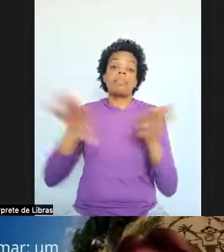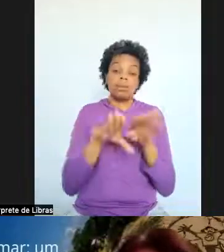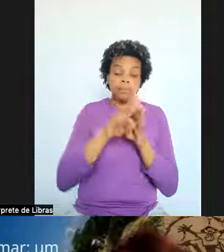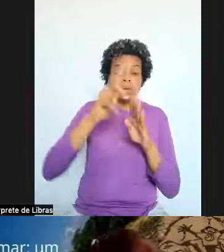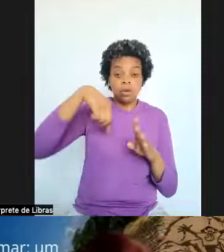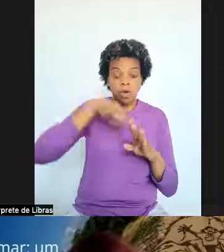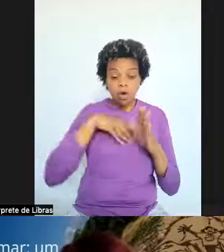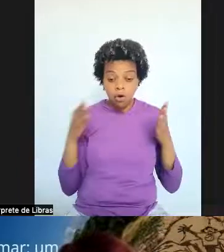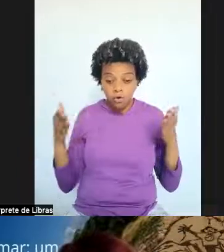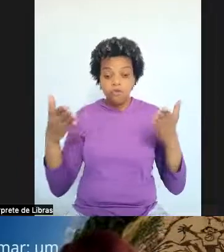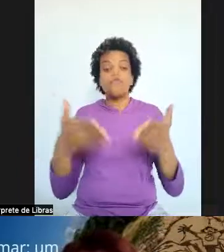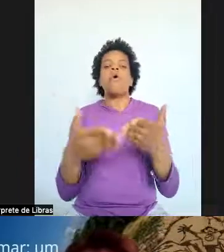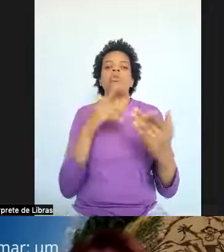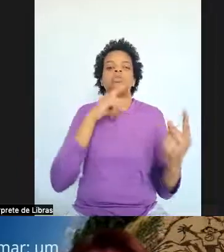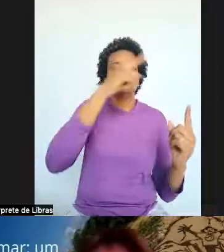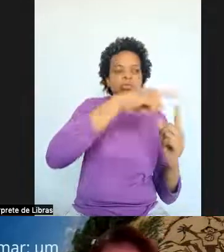work